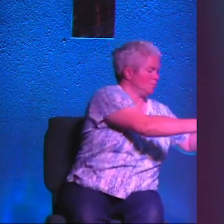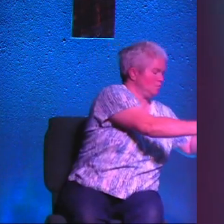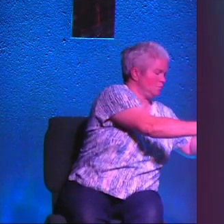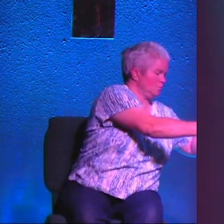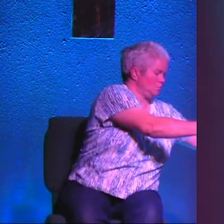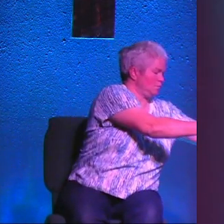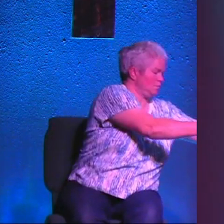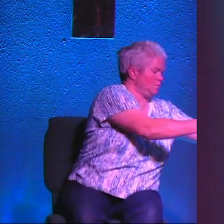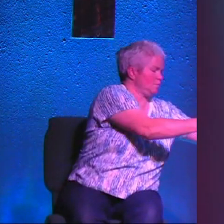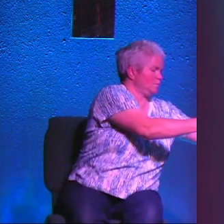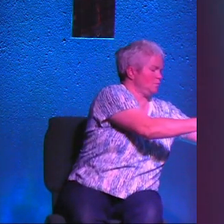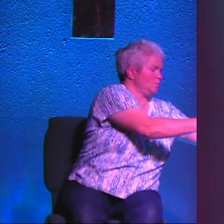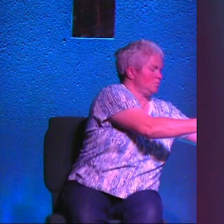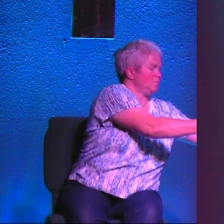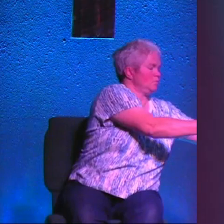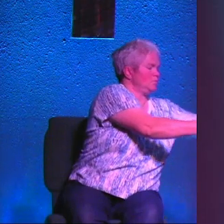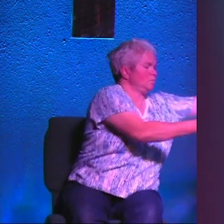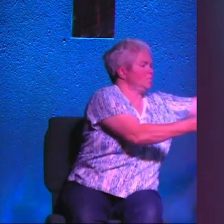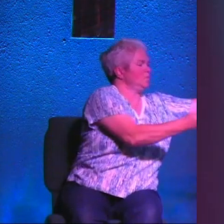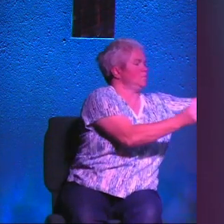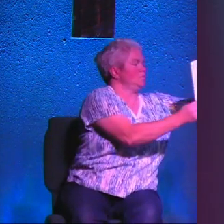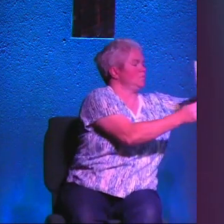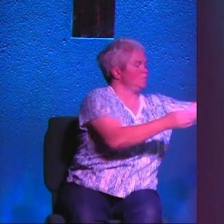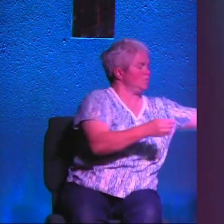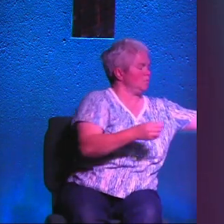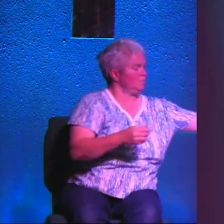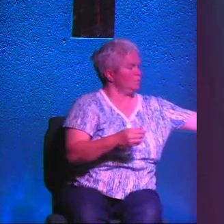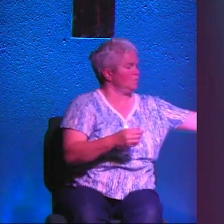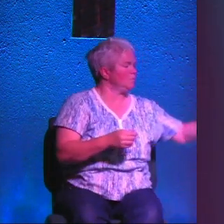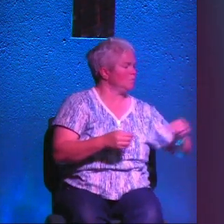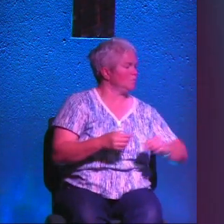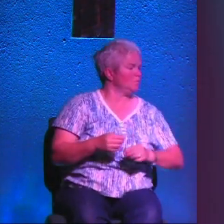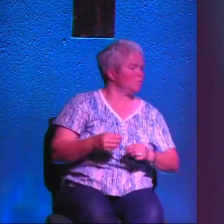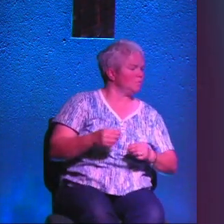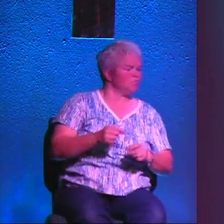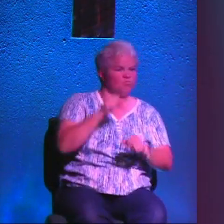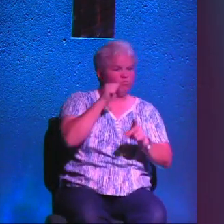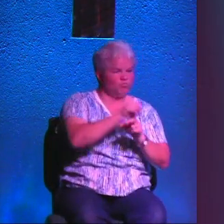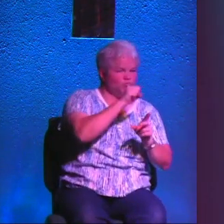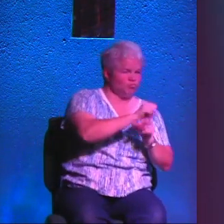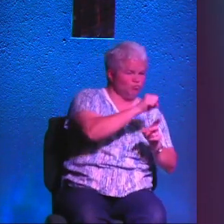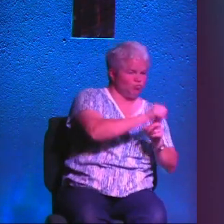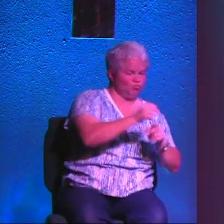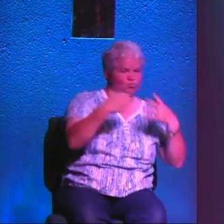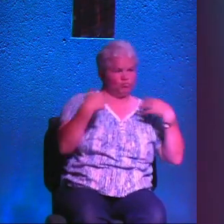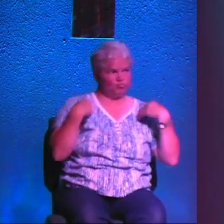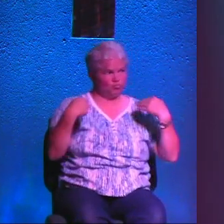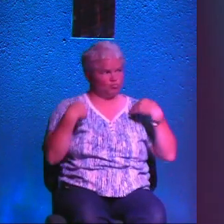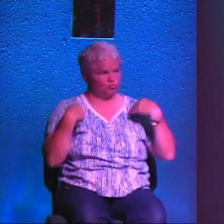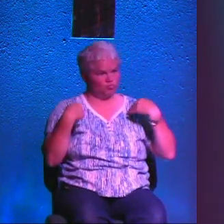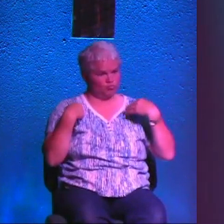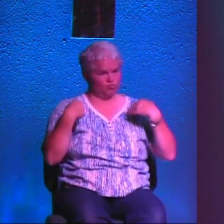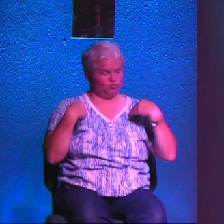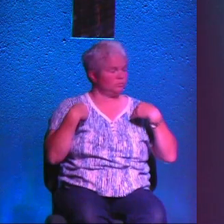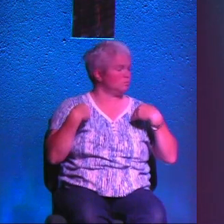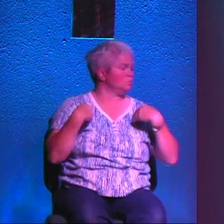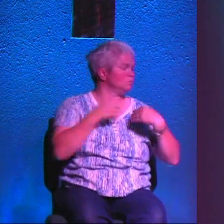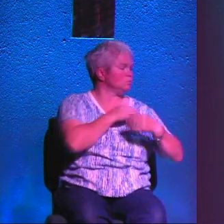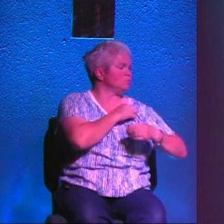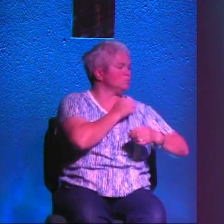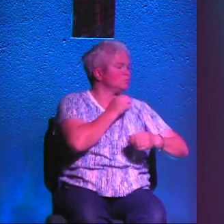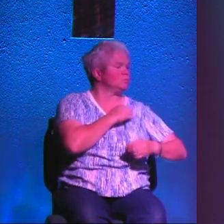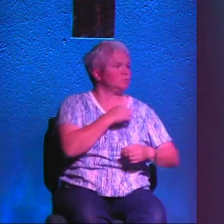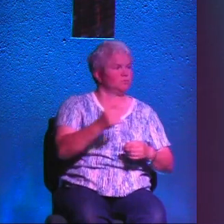evil within my life is contained in my body. Therefore, it needs to be punished. And my body actually needs to be